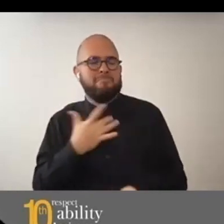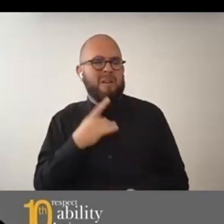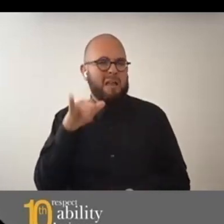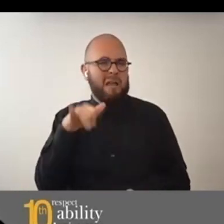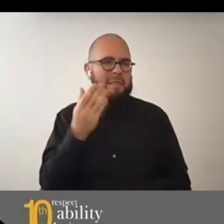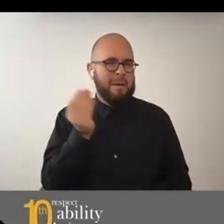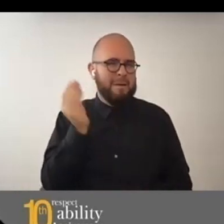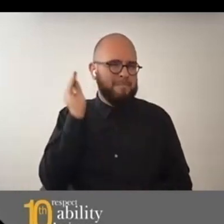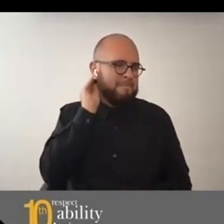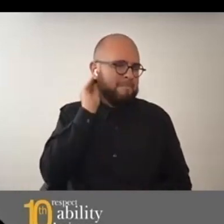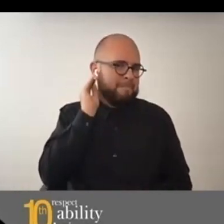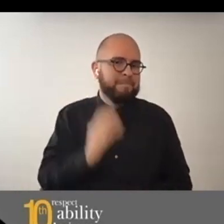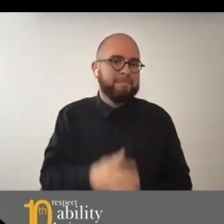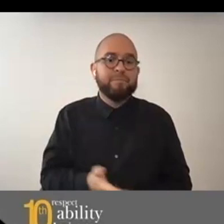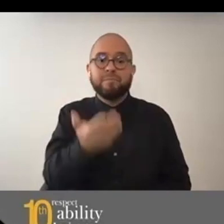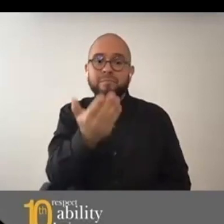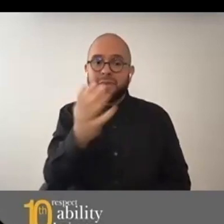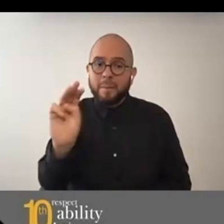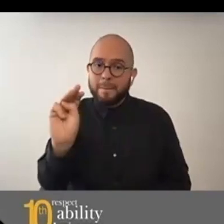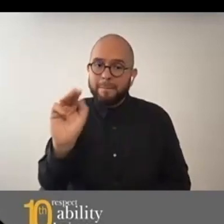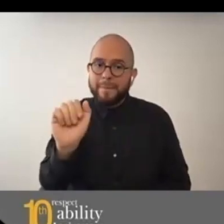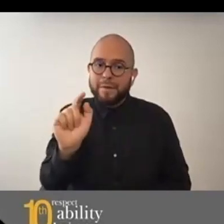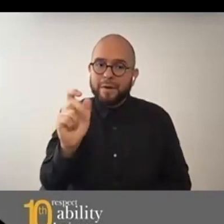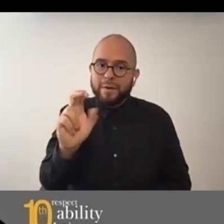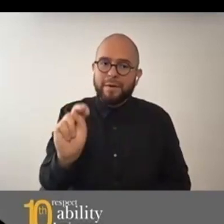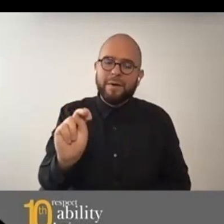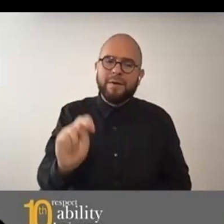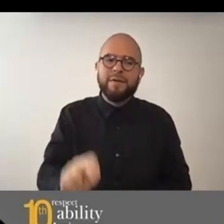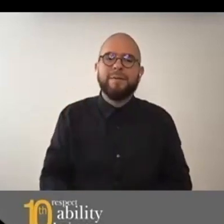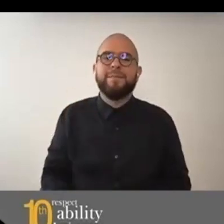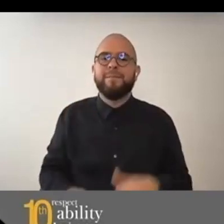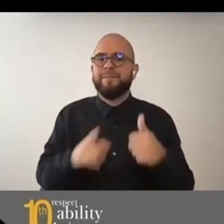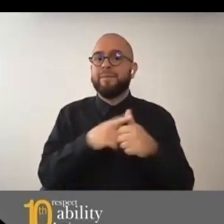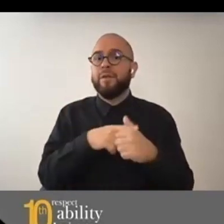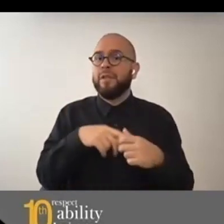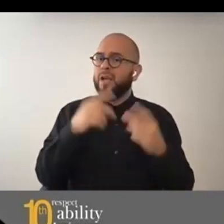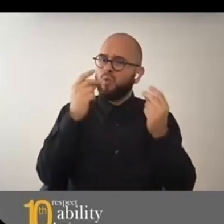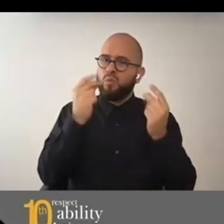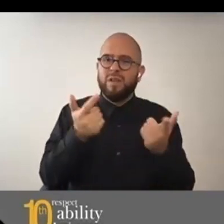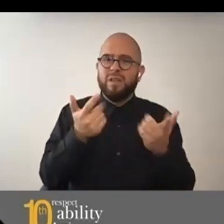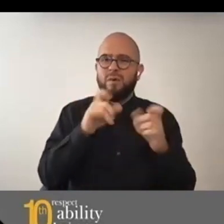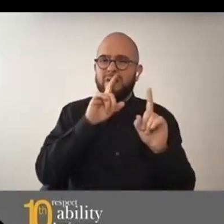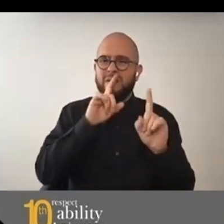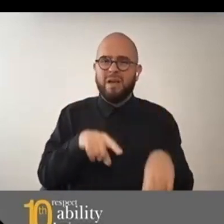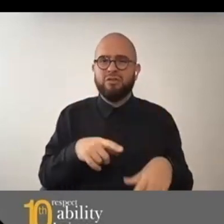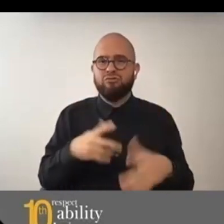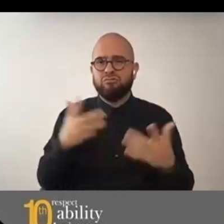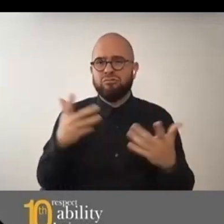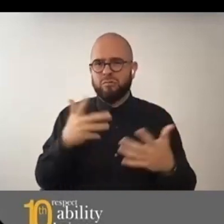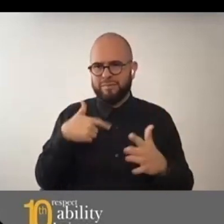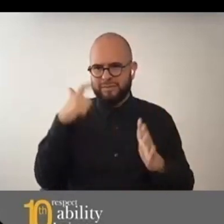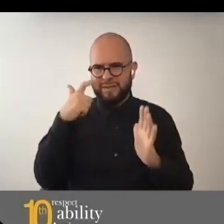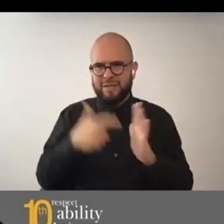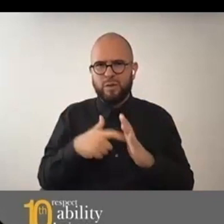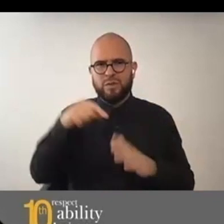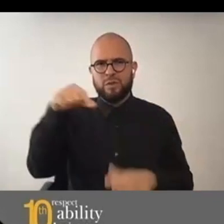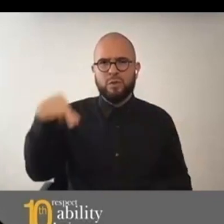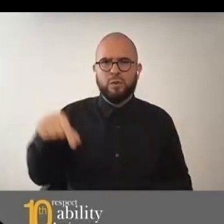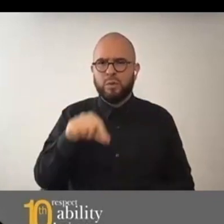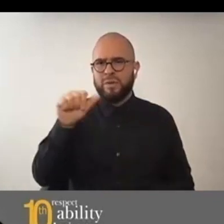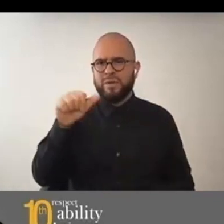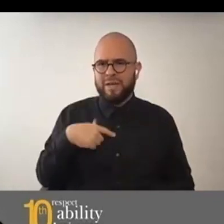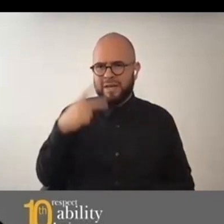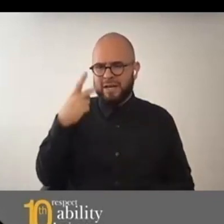advice? So first, I'll quickly want to answer the question that was put for me in the Q&A box,